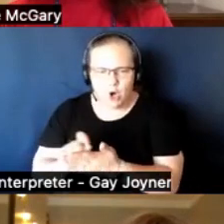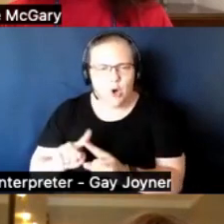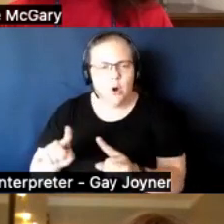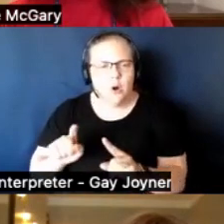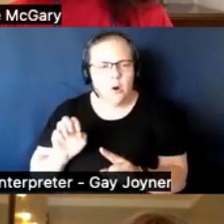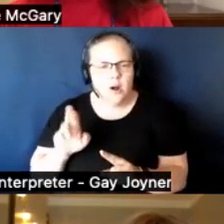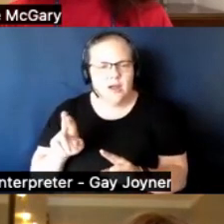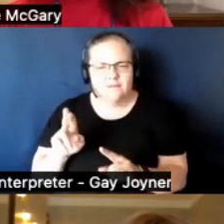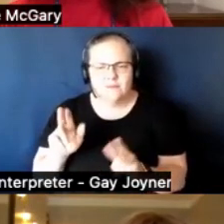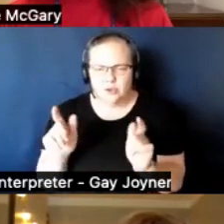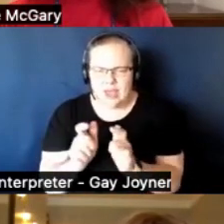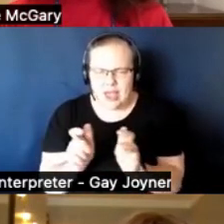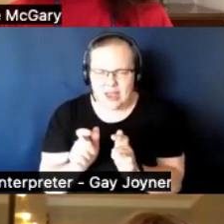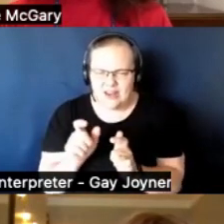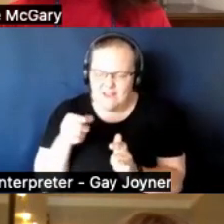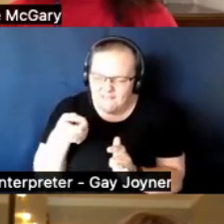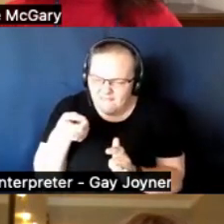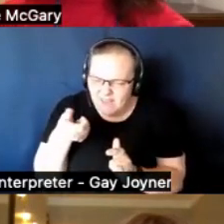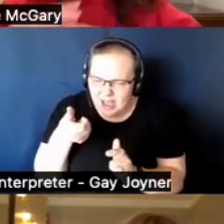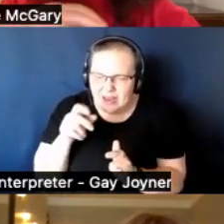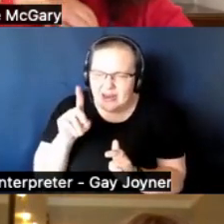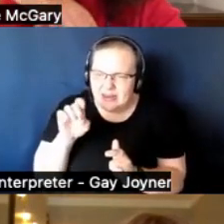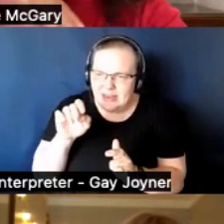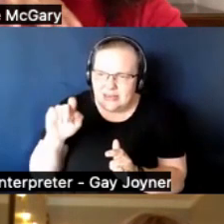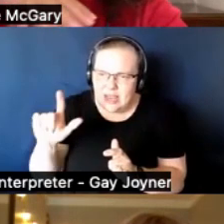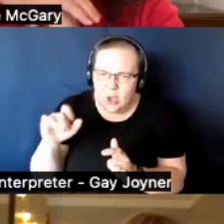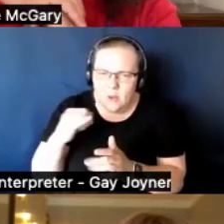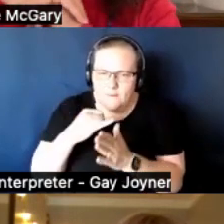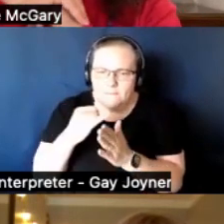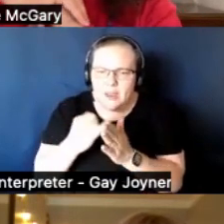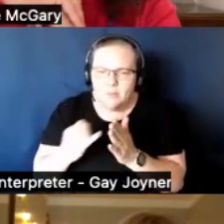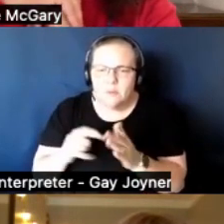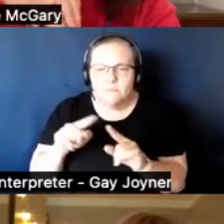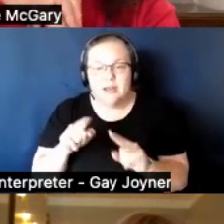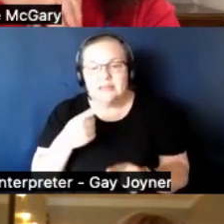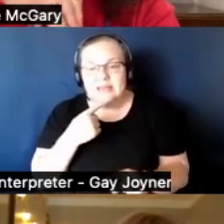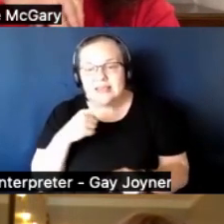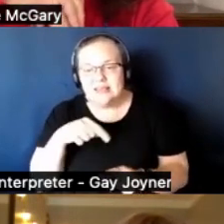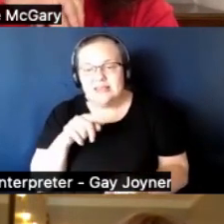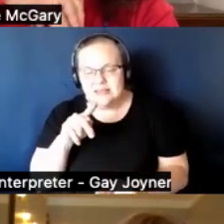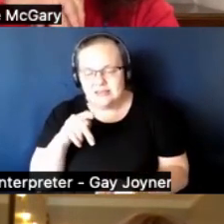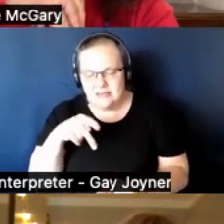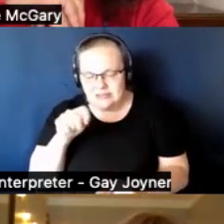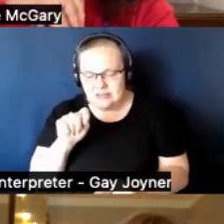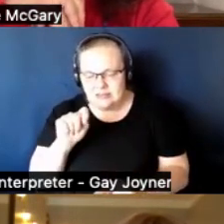really tiny fine detail paintbrush. He must have, because he said this was tempera painting, so he must have.